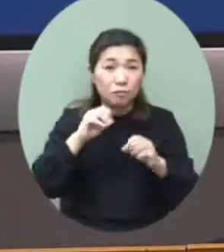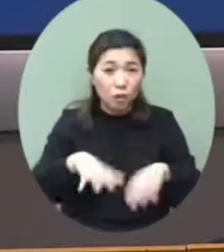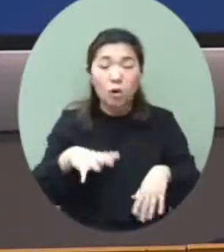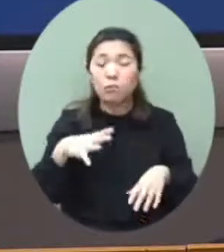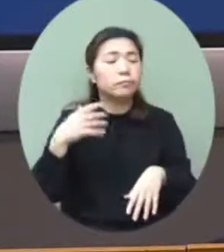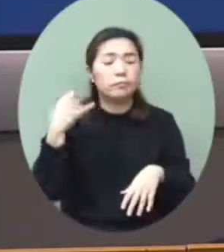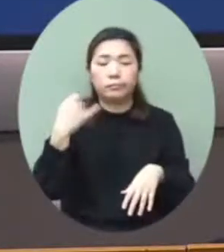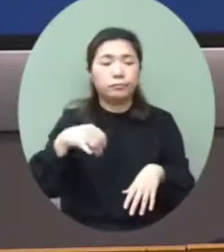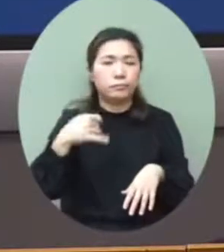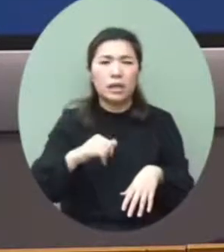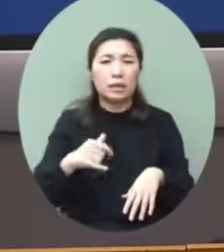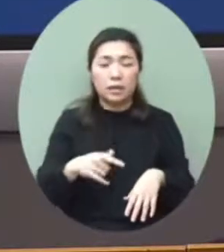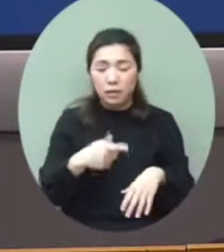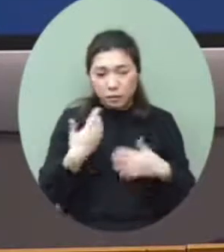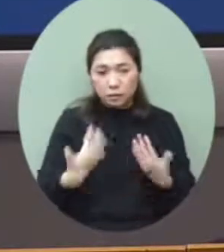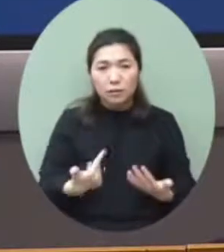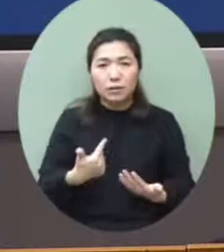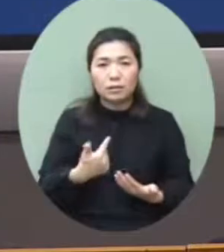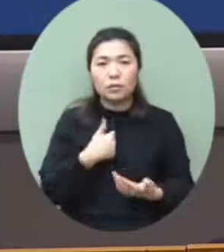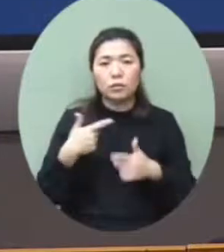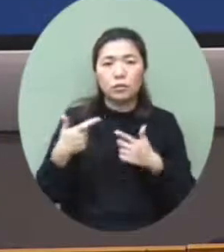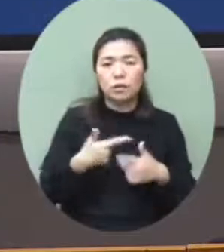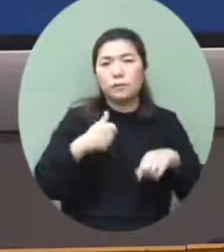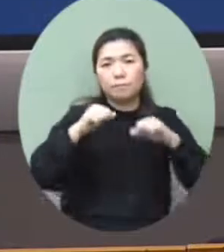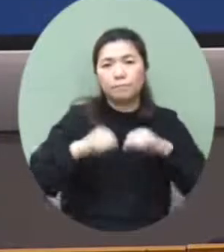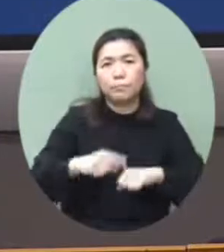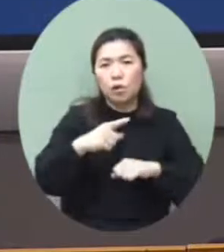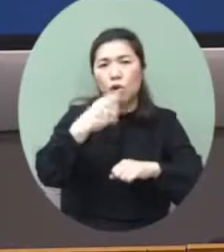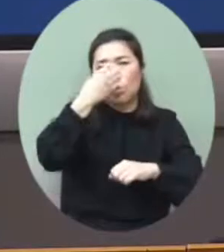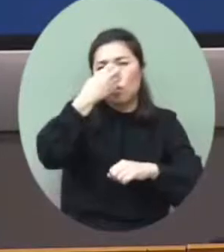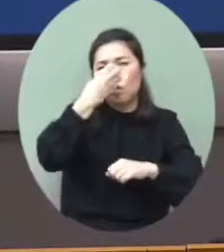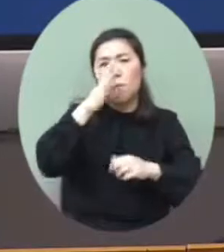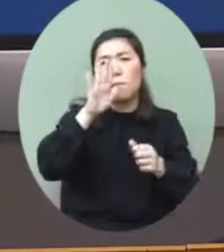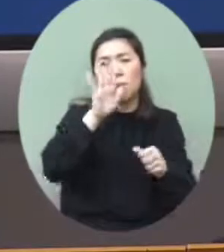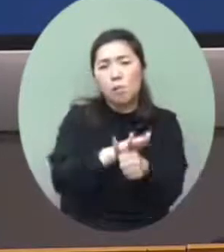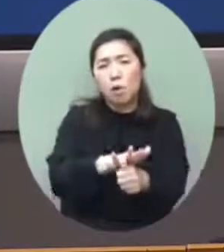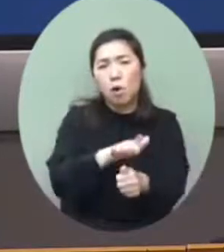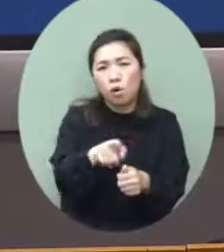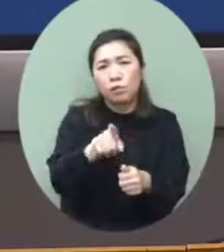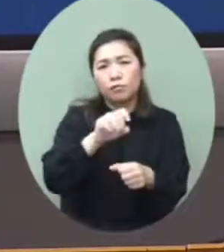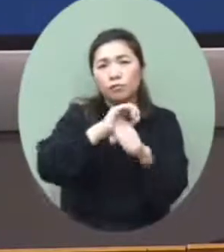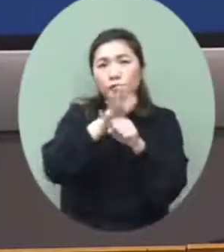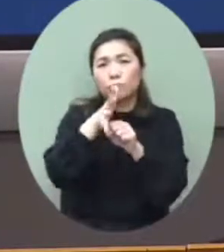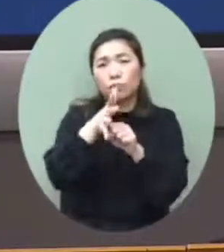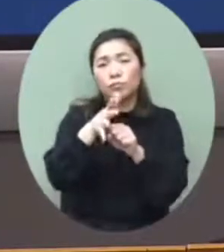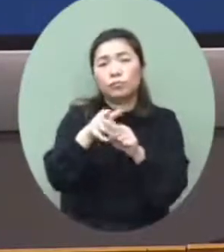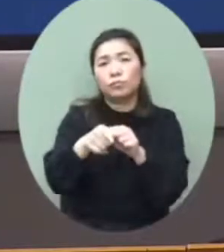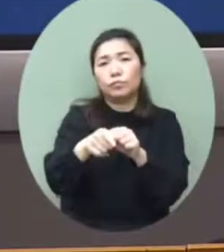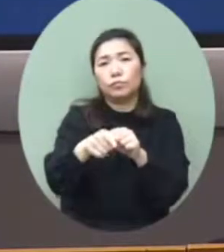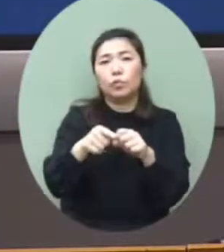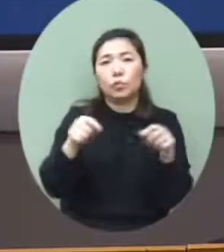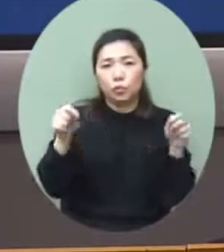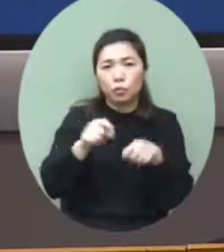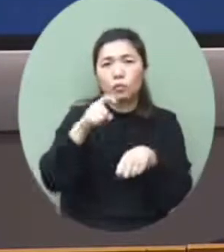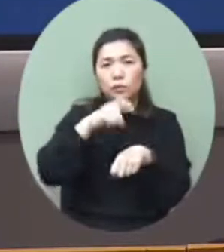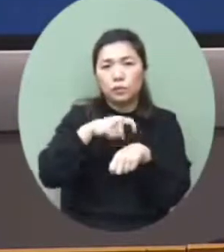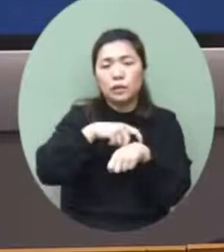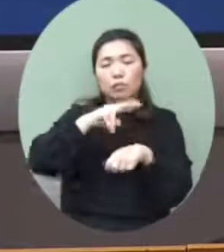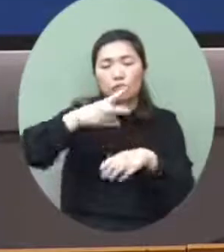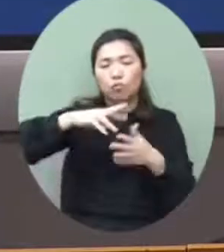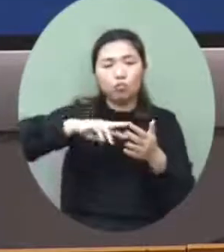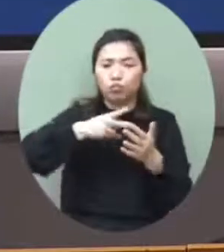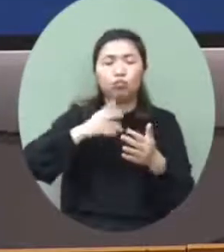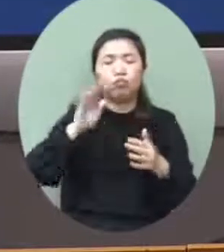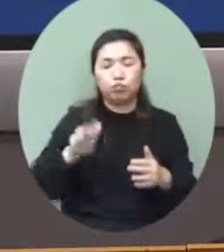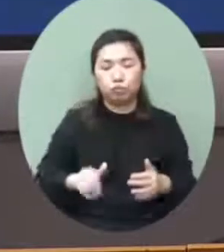Kong epidemic situation is going to improve significantly in the short term. Now,